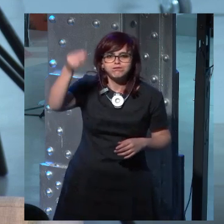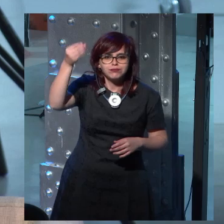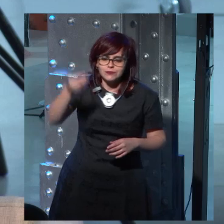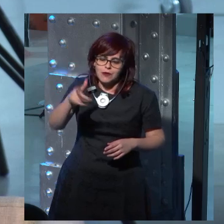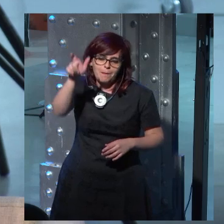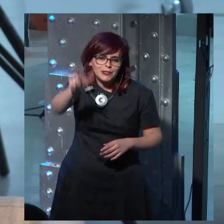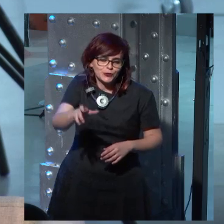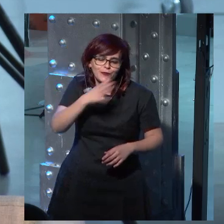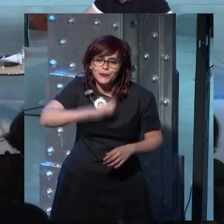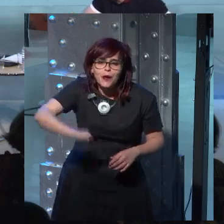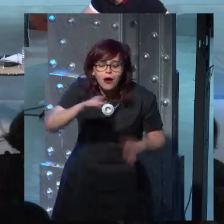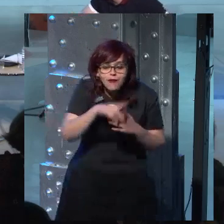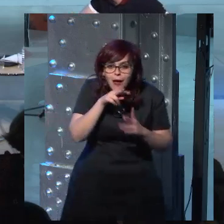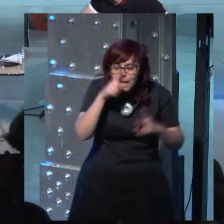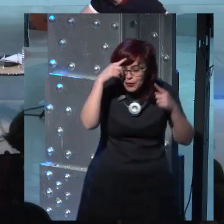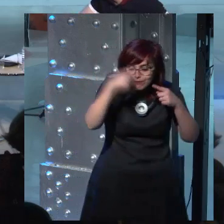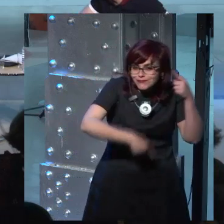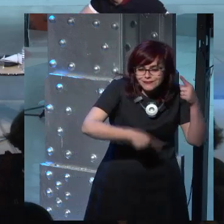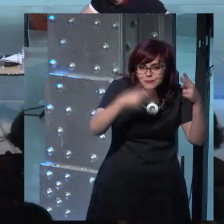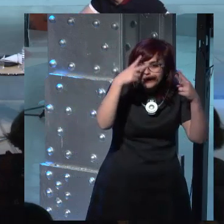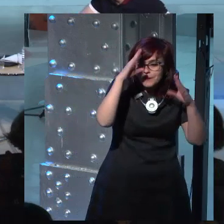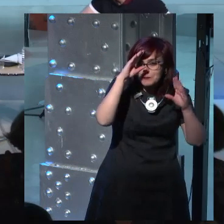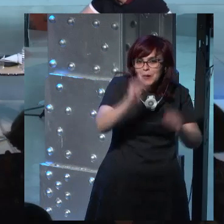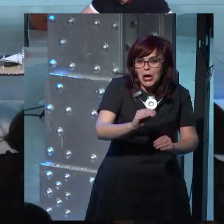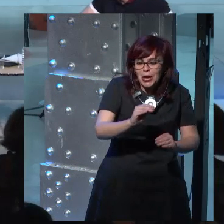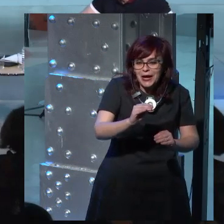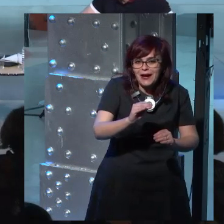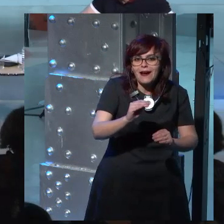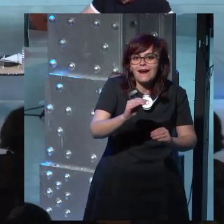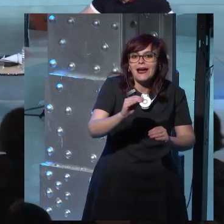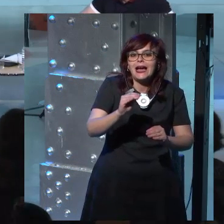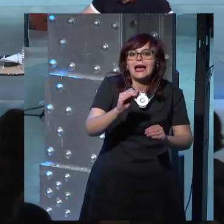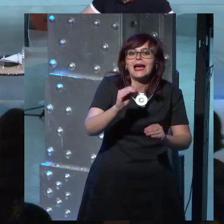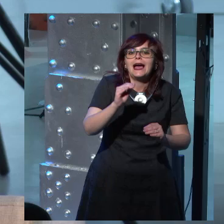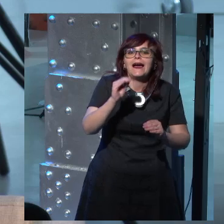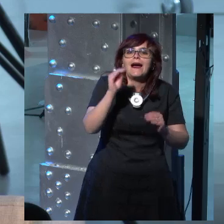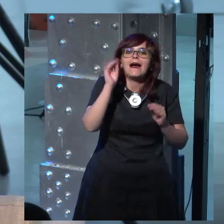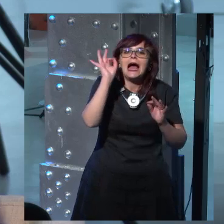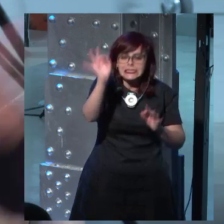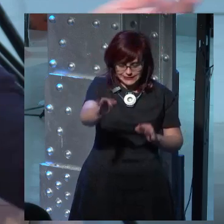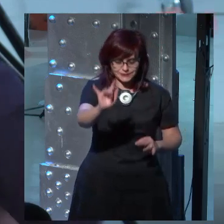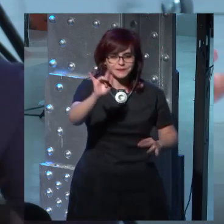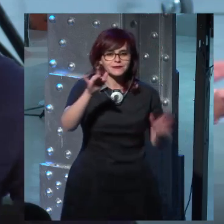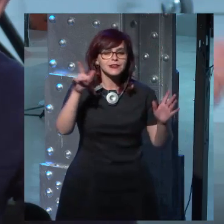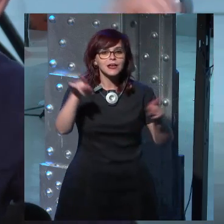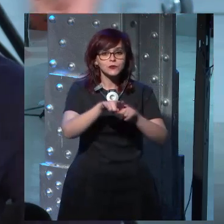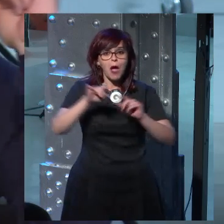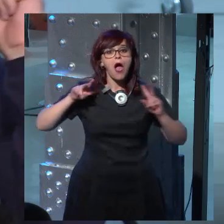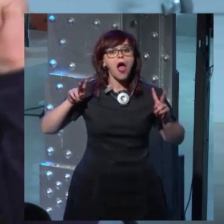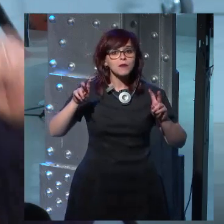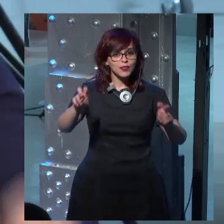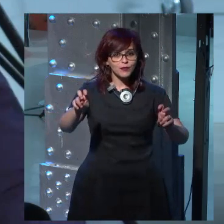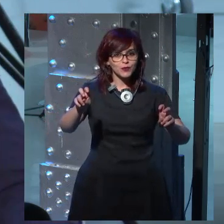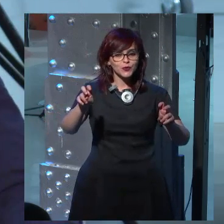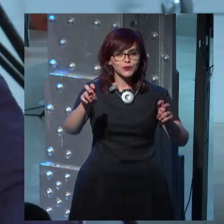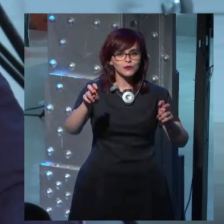So what was I talking about? About the sitcom, about the Better Call Saul sitcom. Yeah. As a sitcom. So initially, Peter and Vince said, what if it's a half-hour sitcom, just